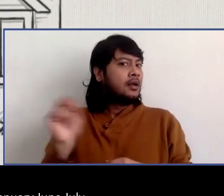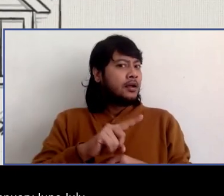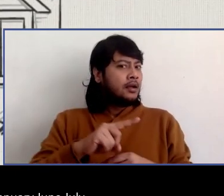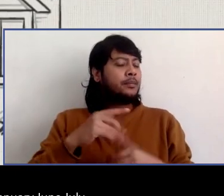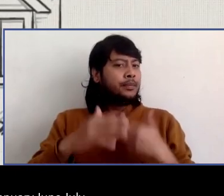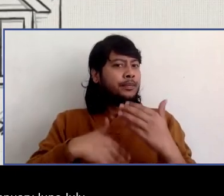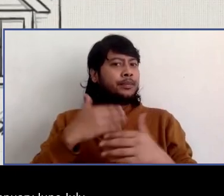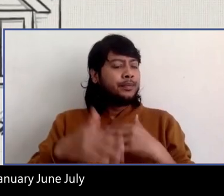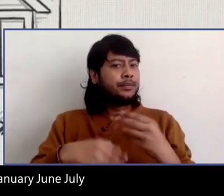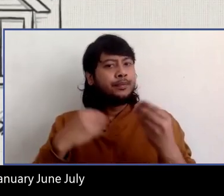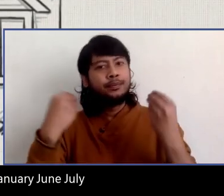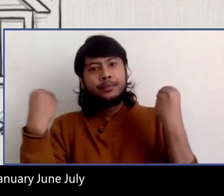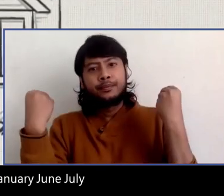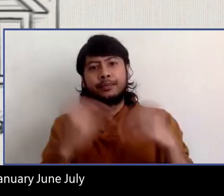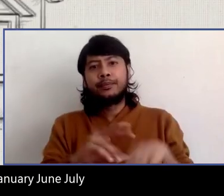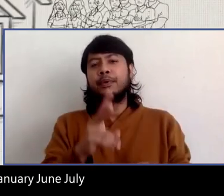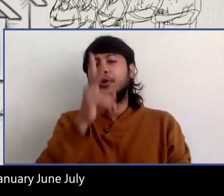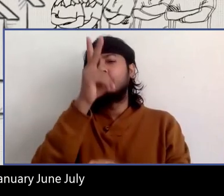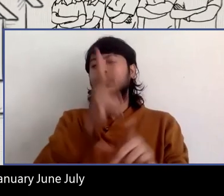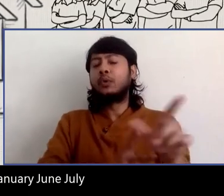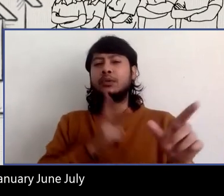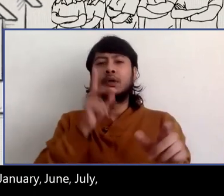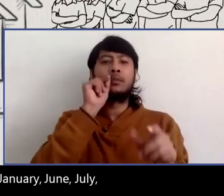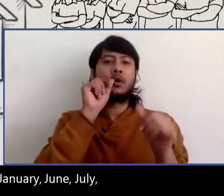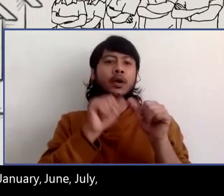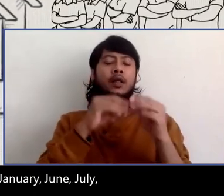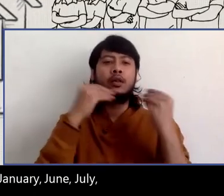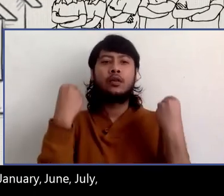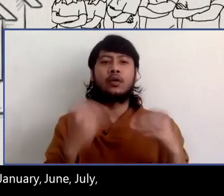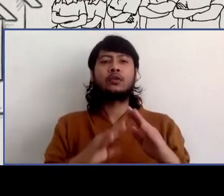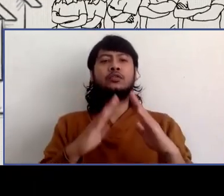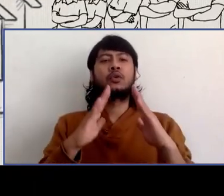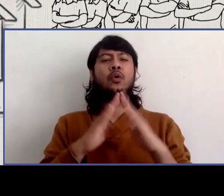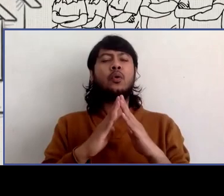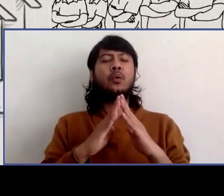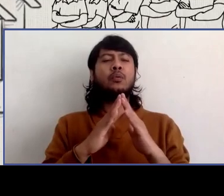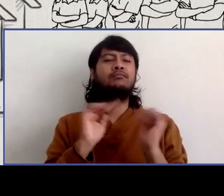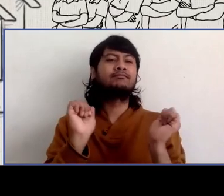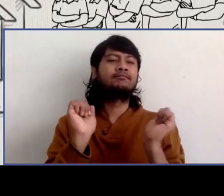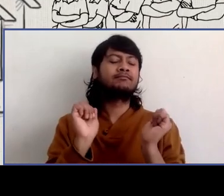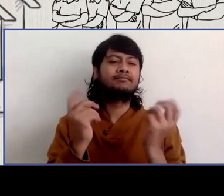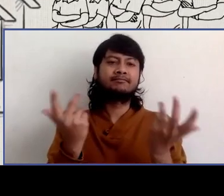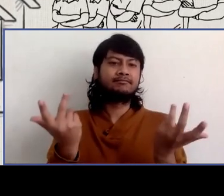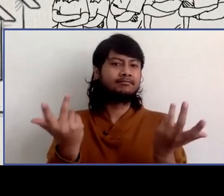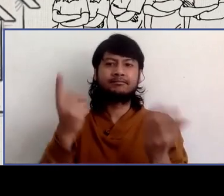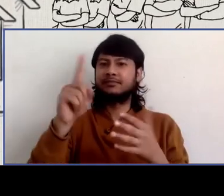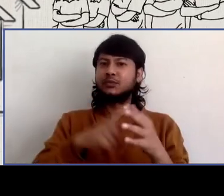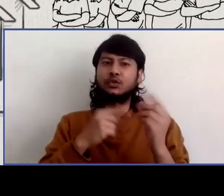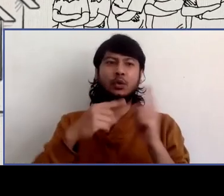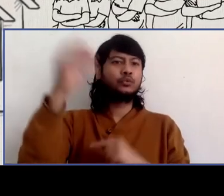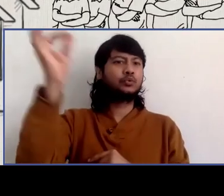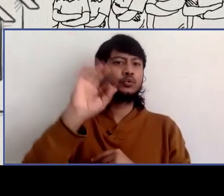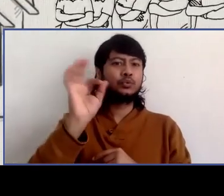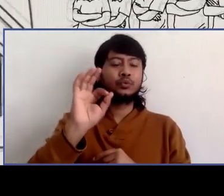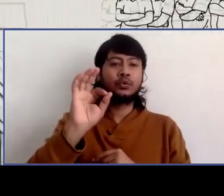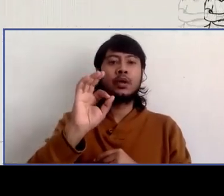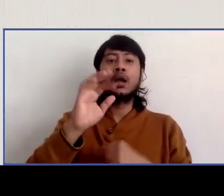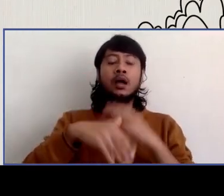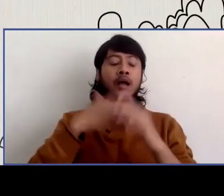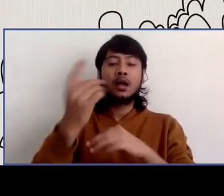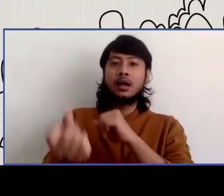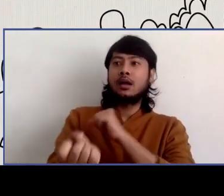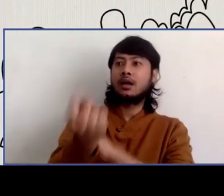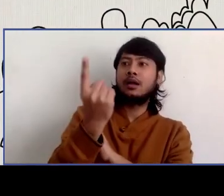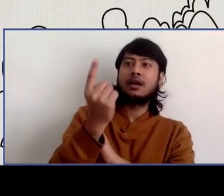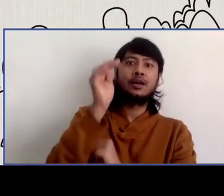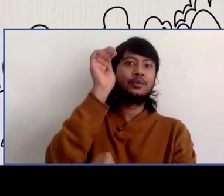2 years Ashwin was at home. And that's when, one day, there was a news that flashed. And Bharat was the